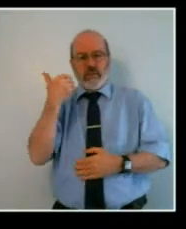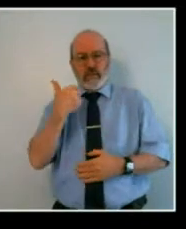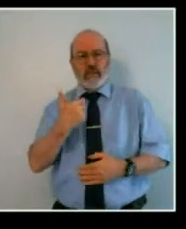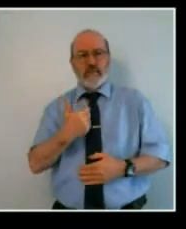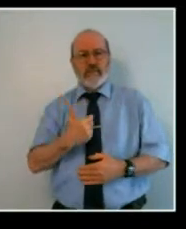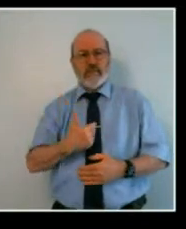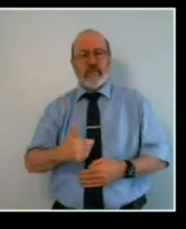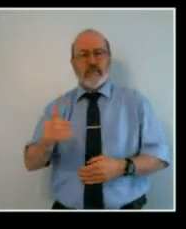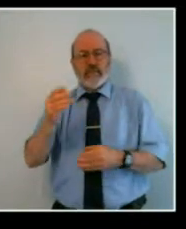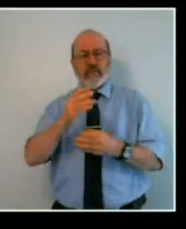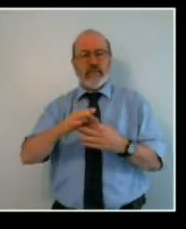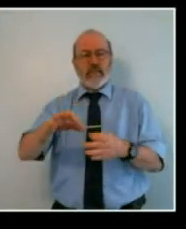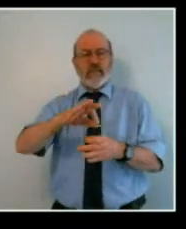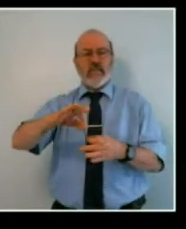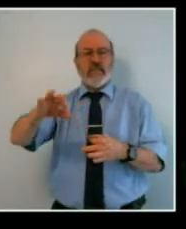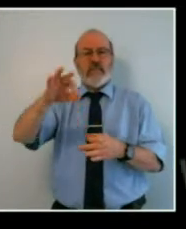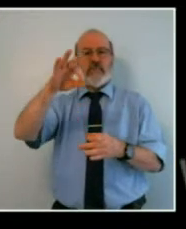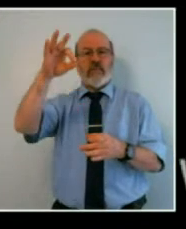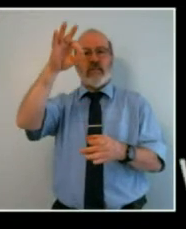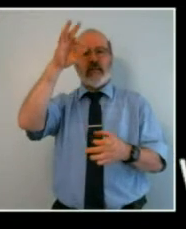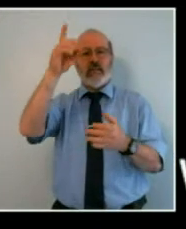me.